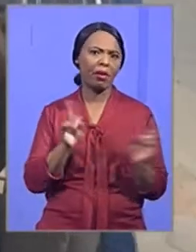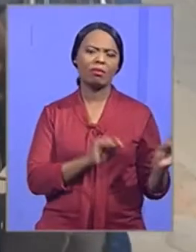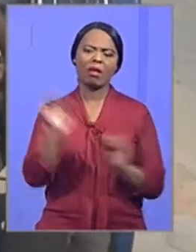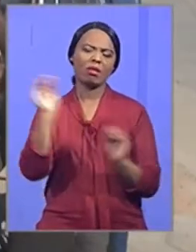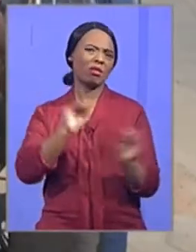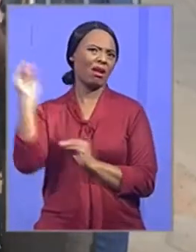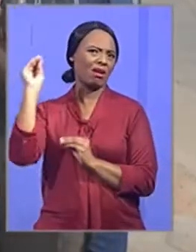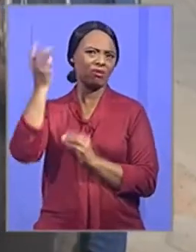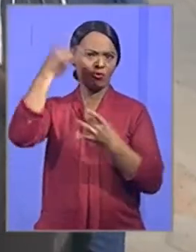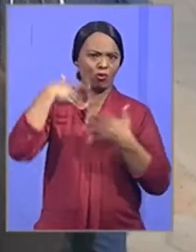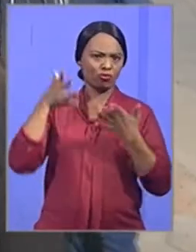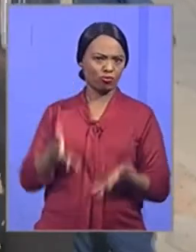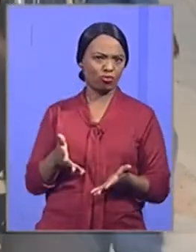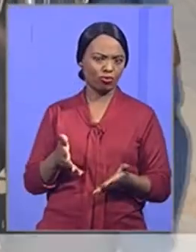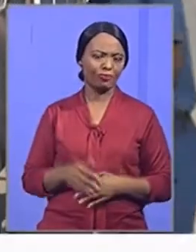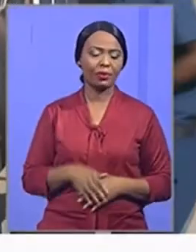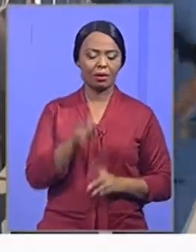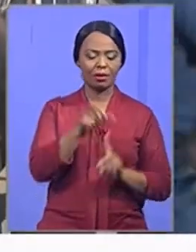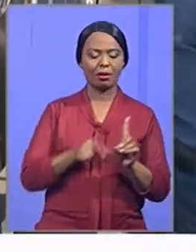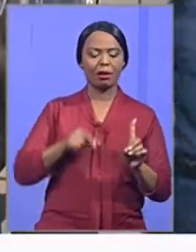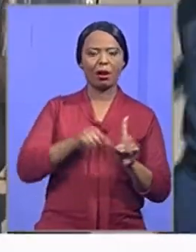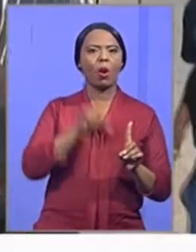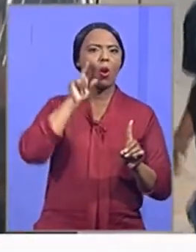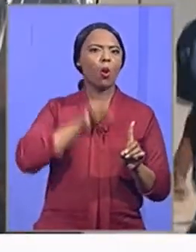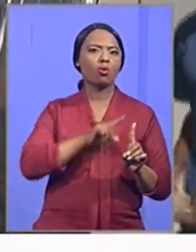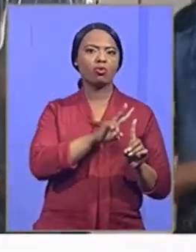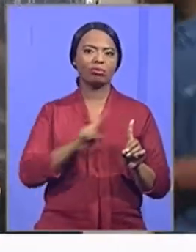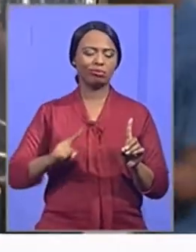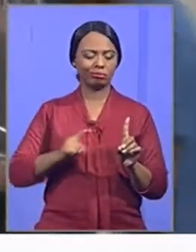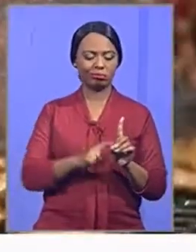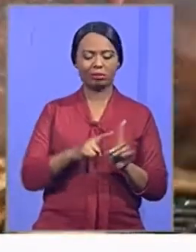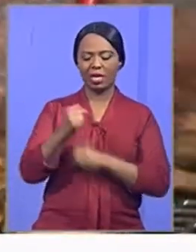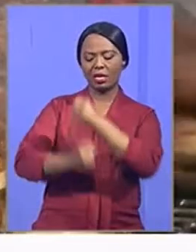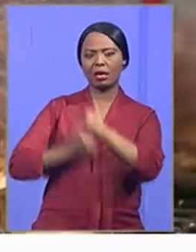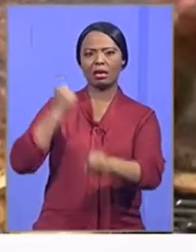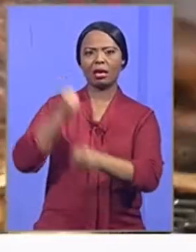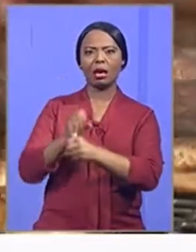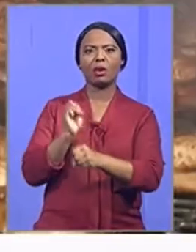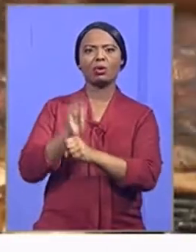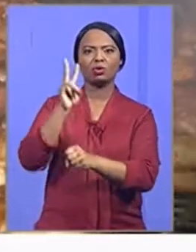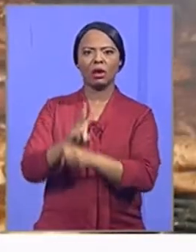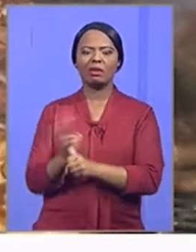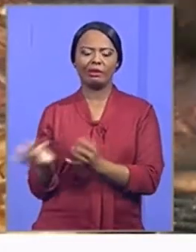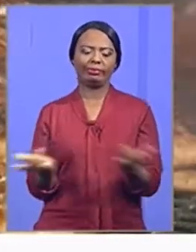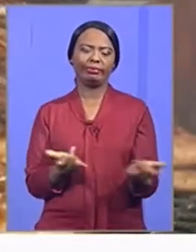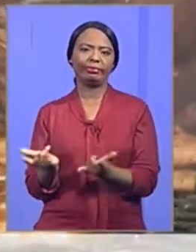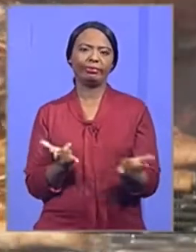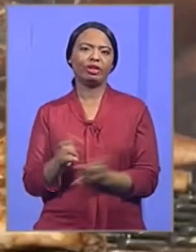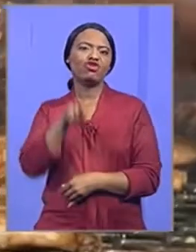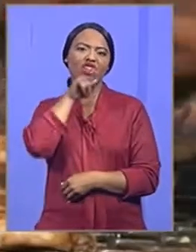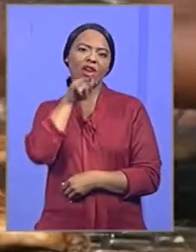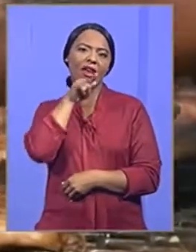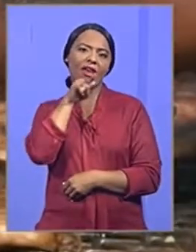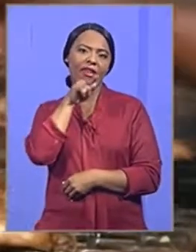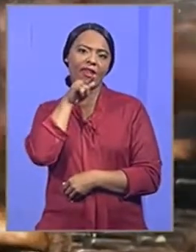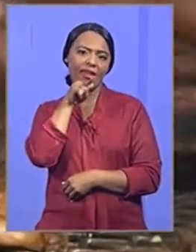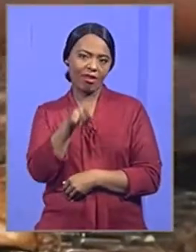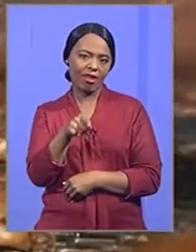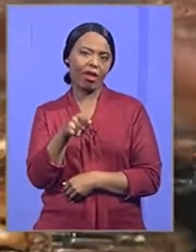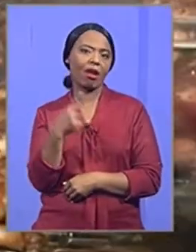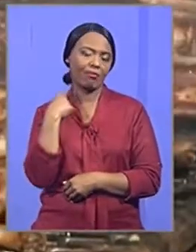Sibusiso Siwela wa dingwaga di le 29 o na le dingwaga di le 12 a ntse a rekisa nama ya kokofano. O leka go